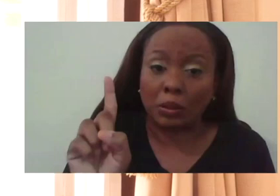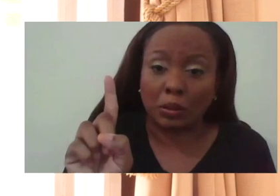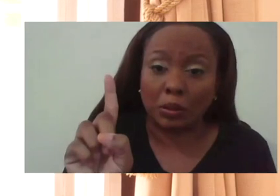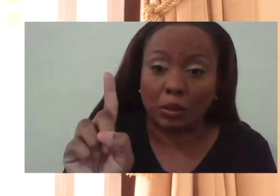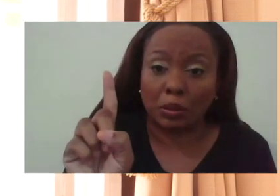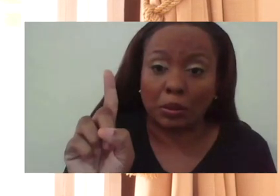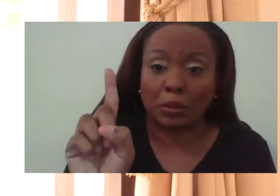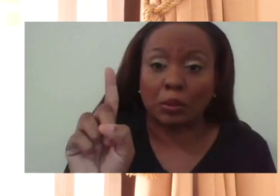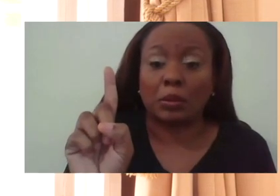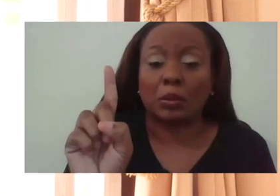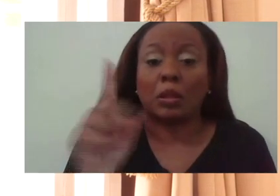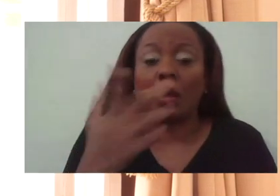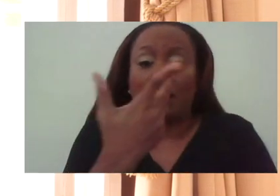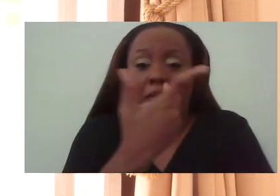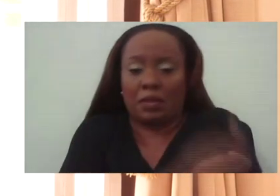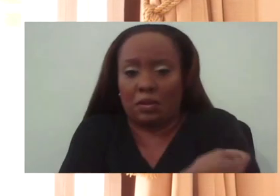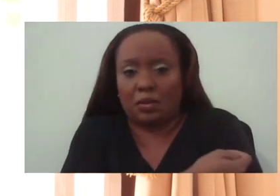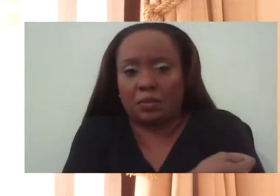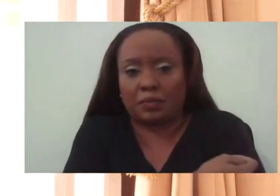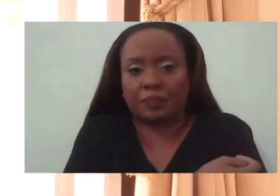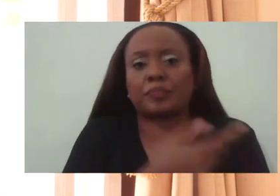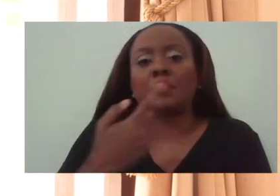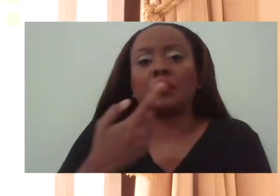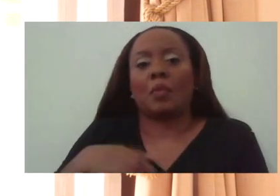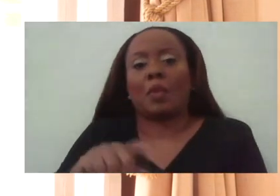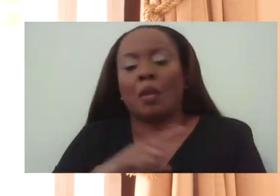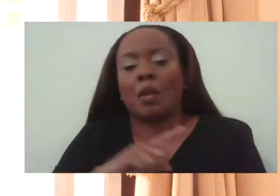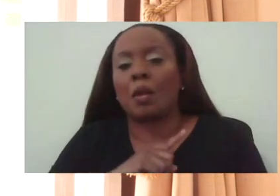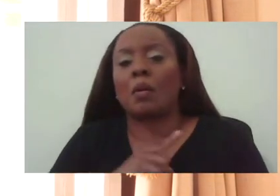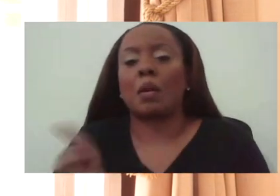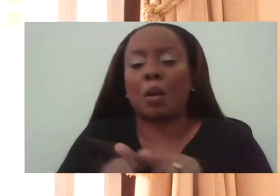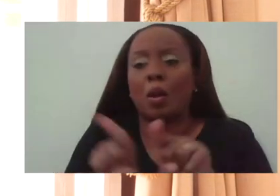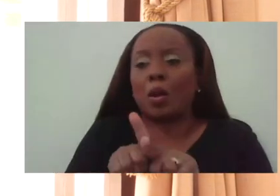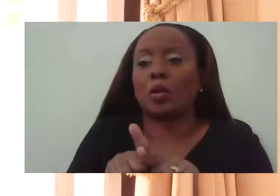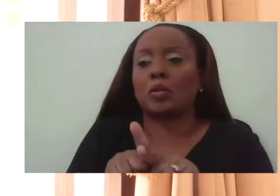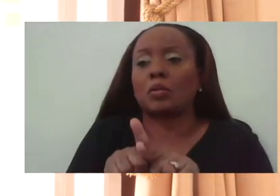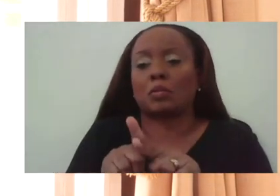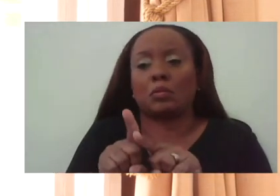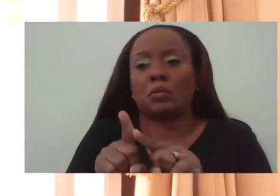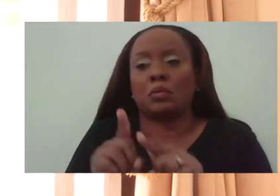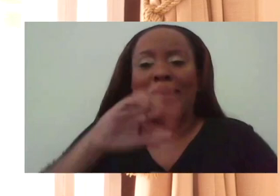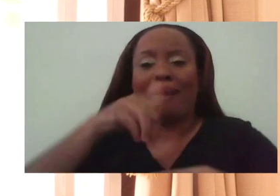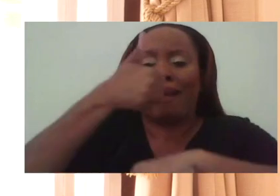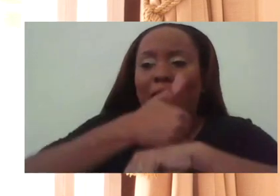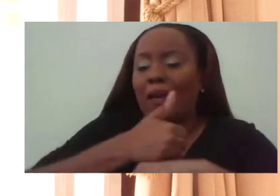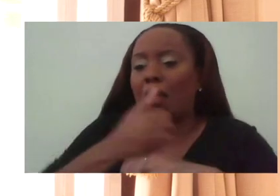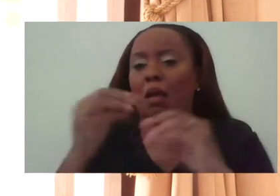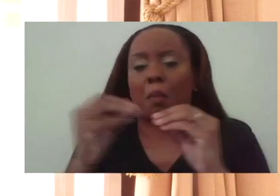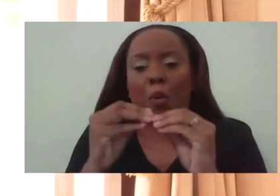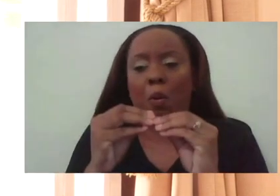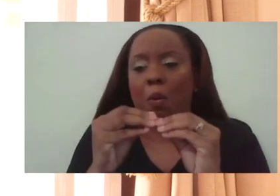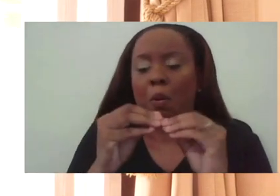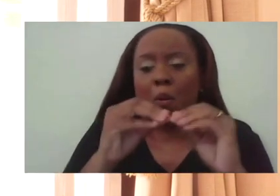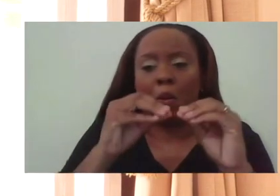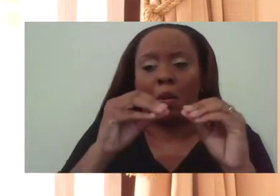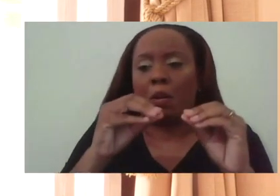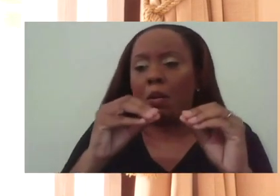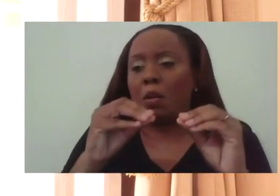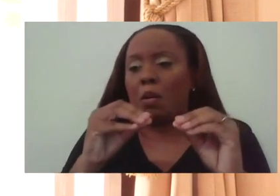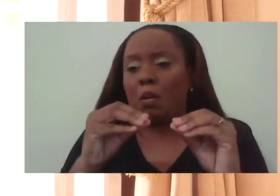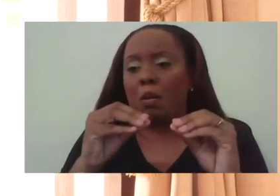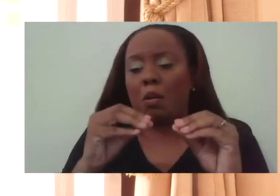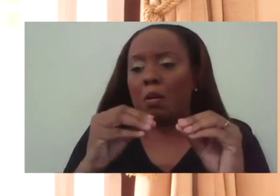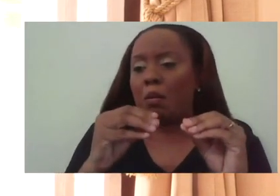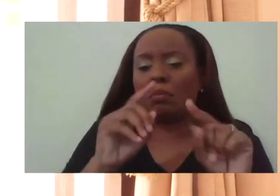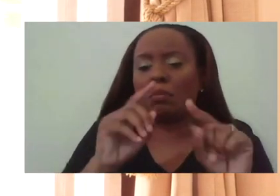We have ramped up our testing within our mobile units, and we